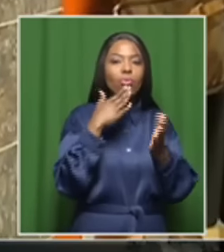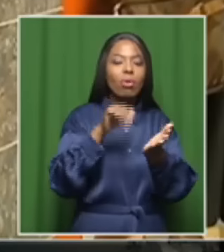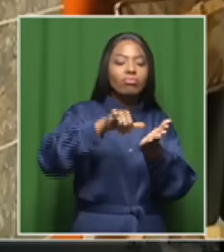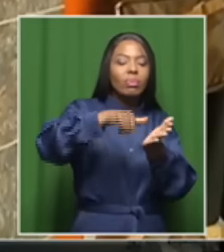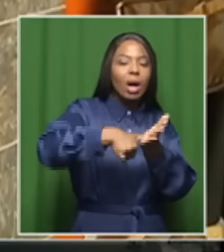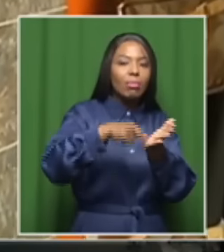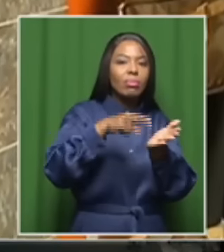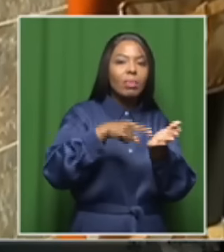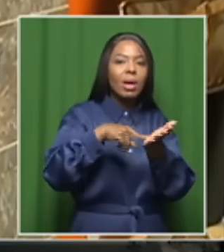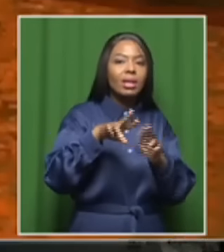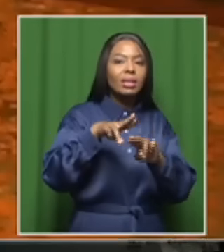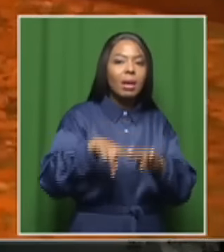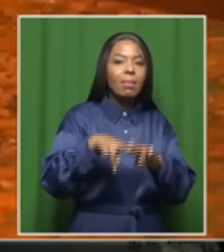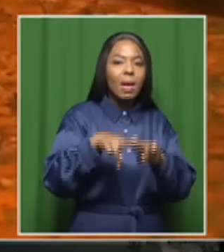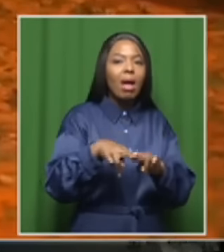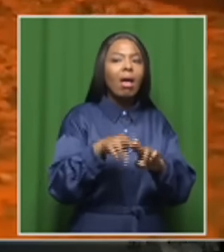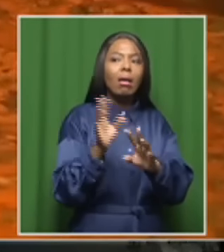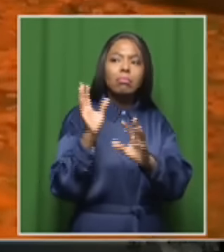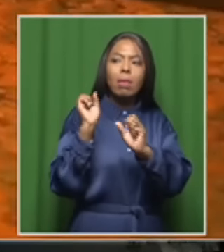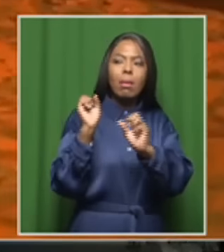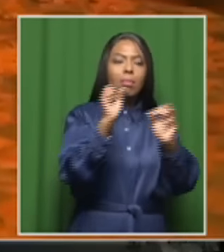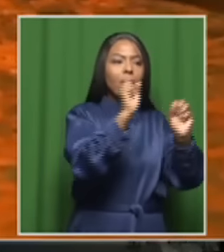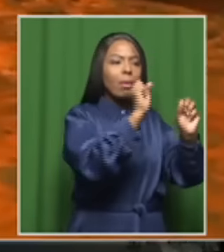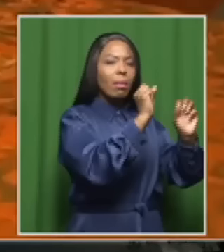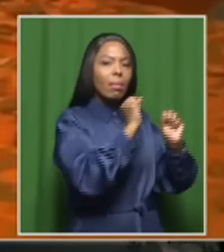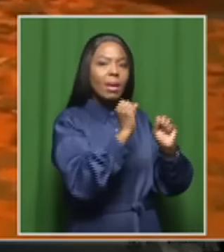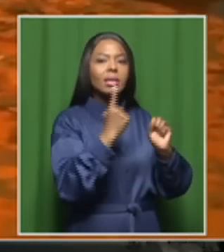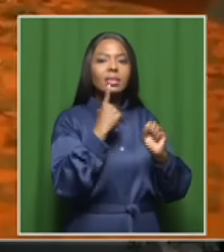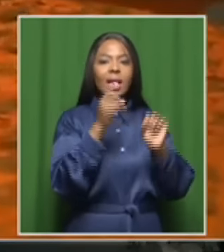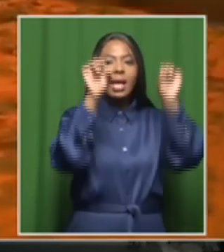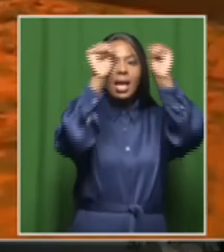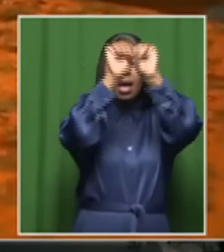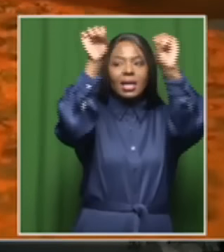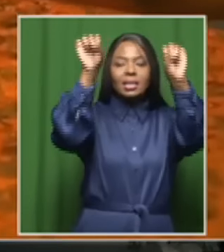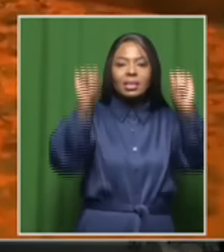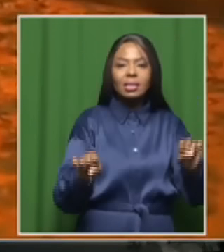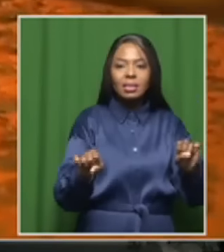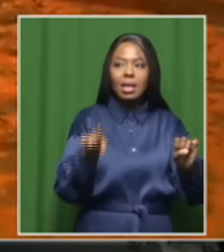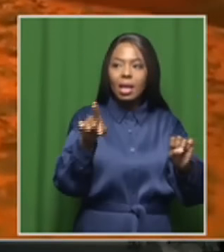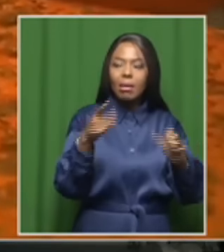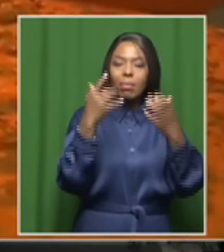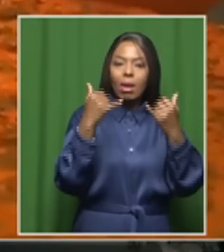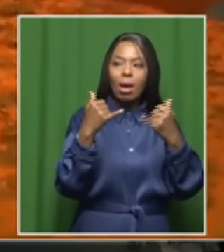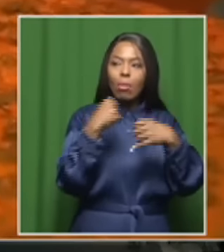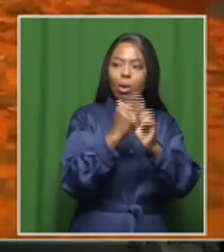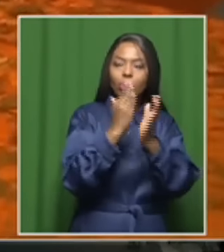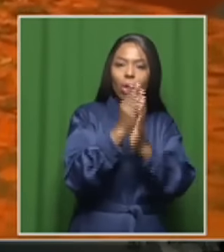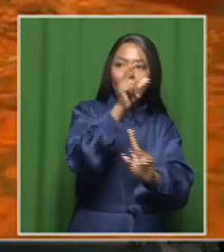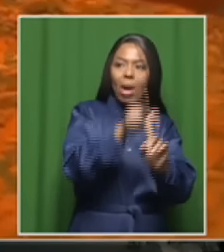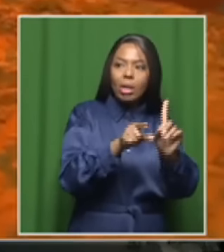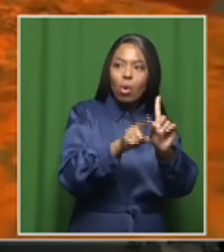is that these verification, the system that verifies them, is, while